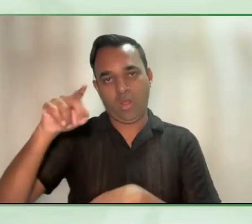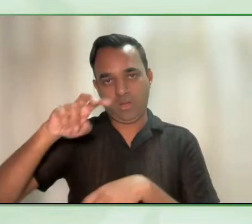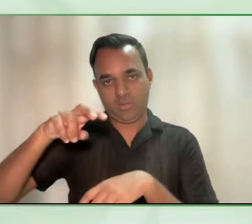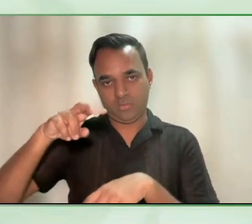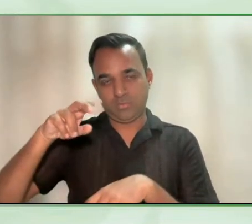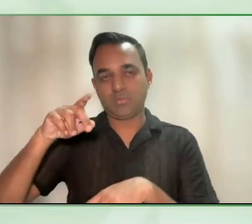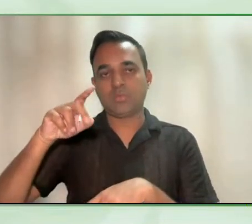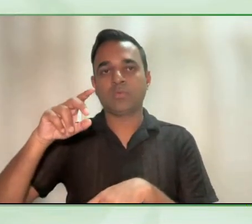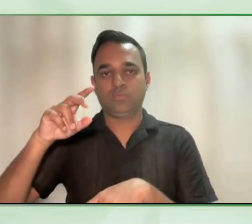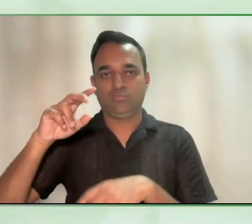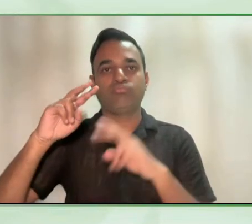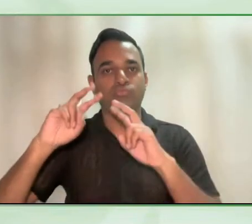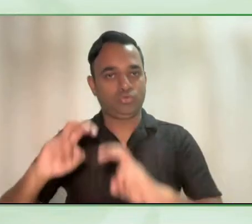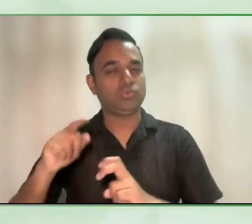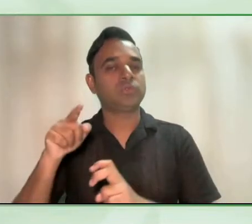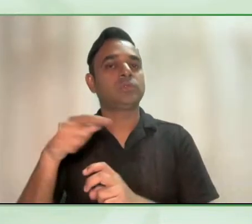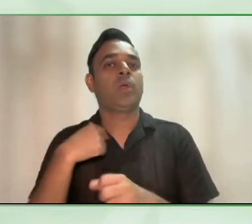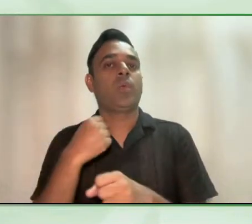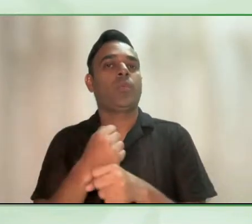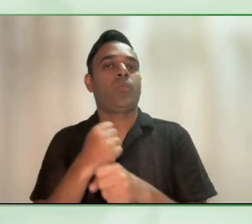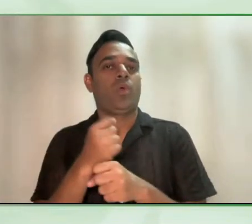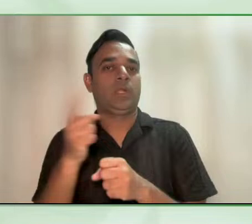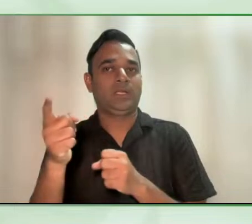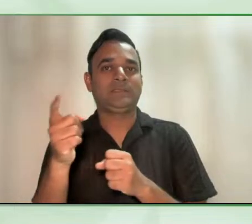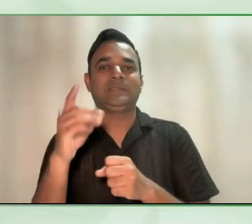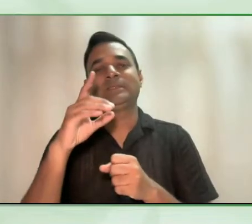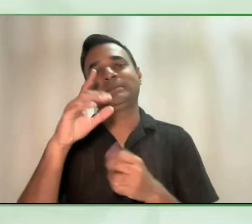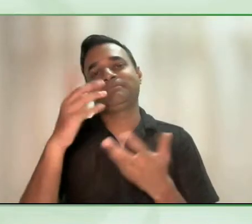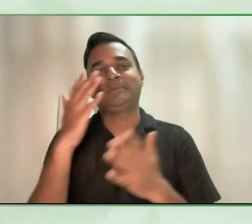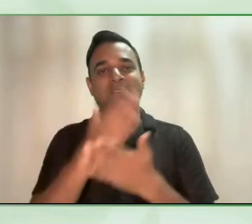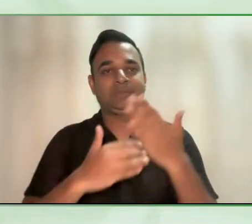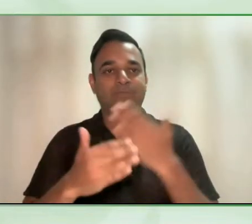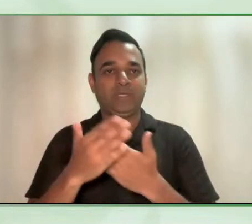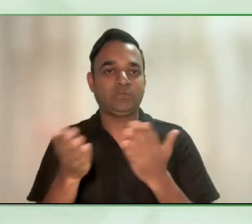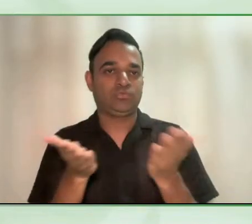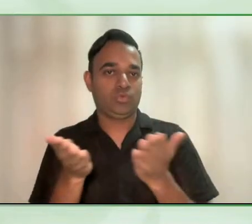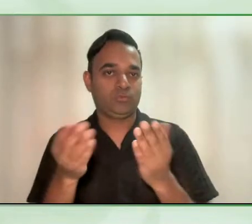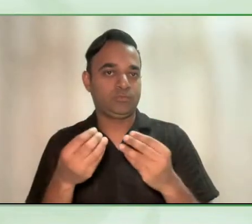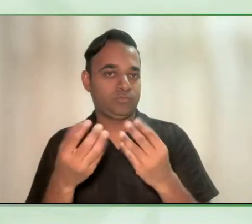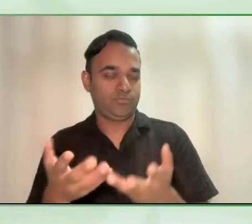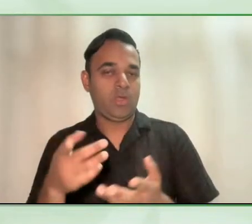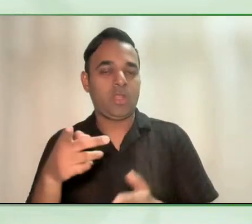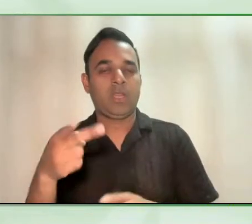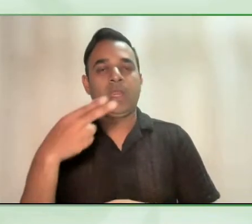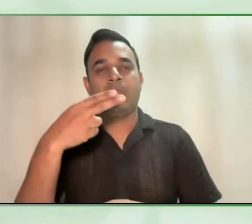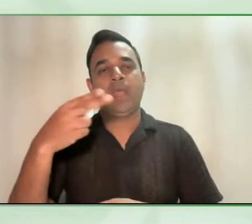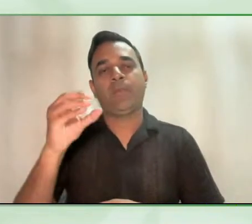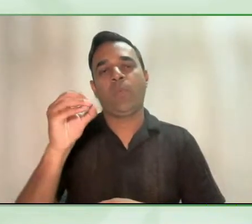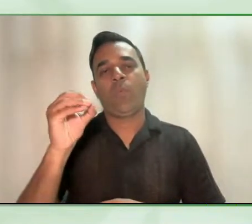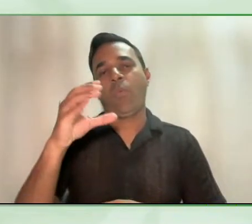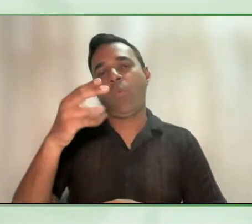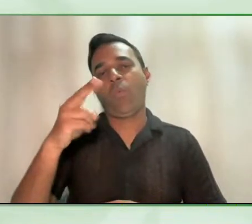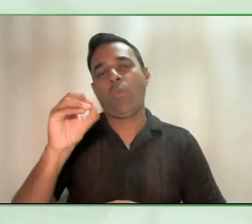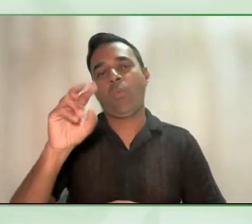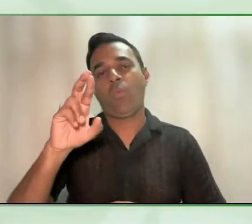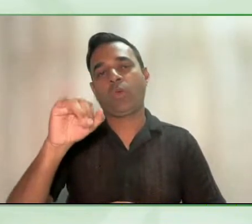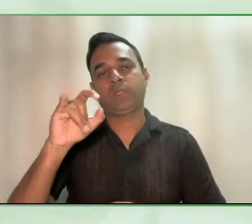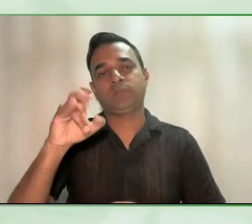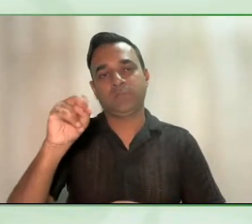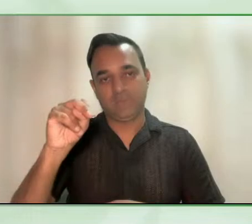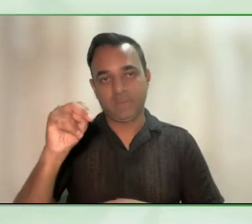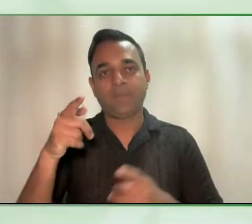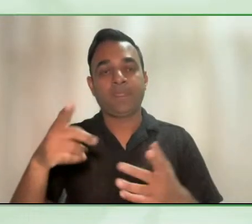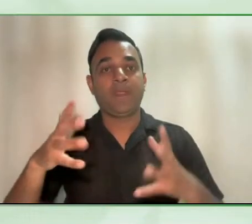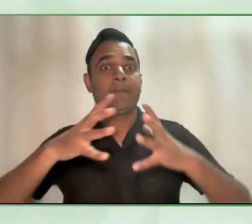going to share a little bit about some of what we're experiencing on the ground in the projects that we're currently working